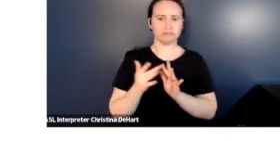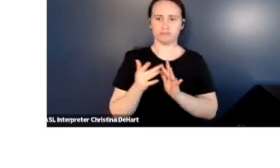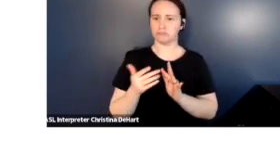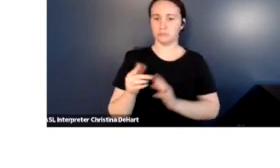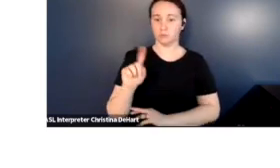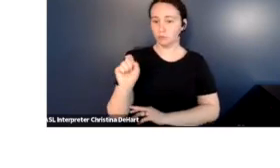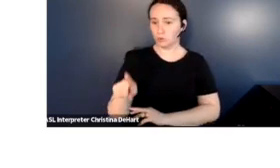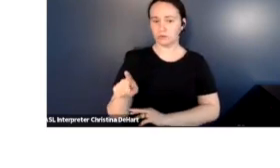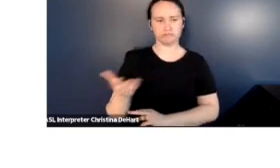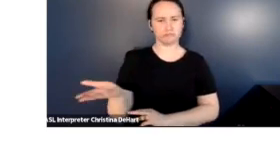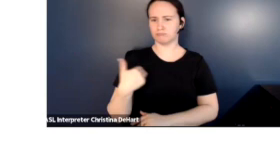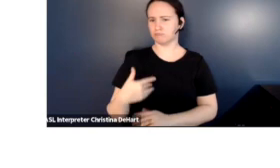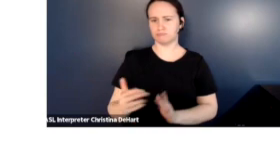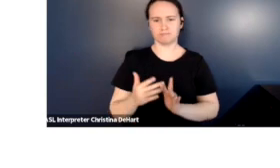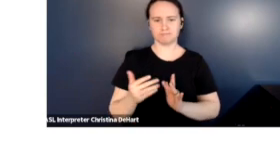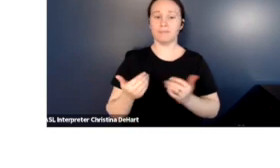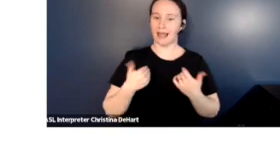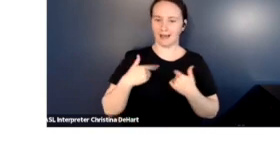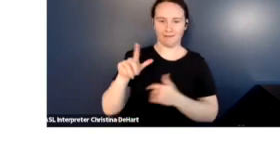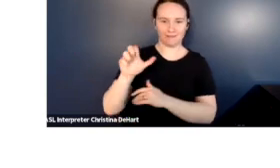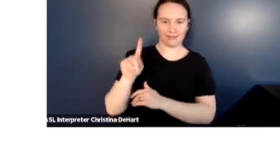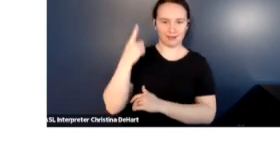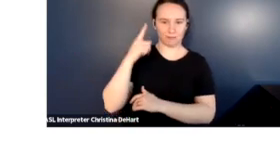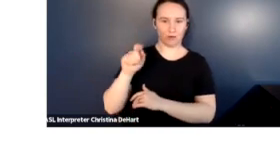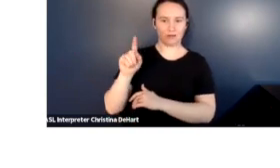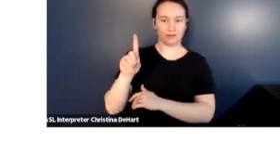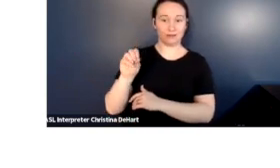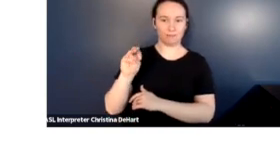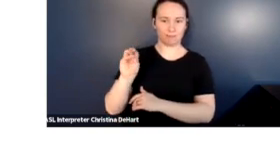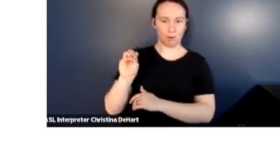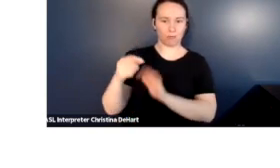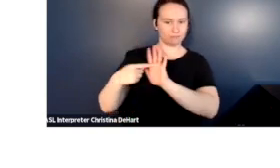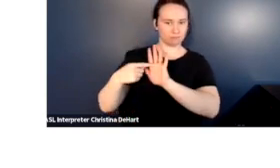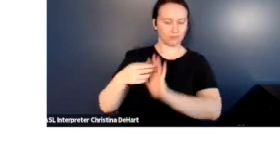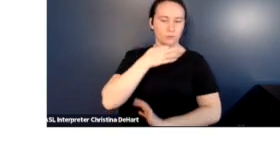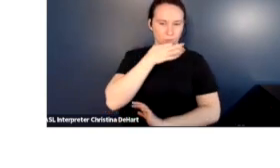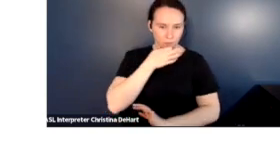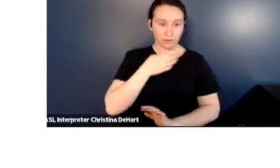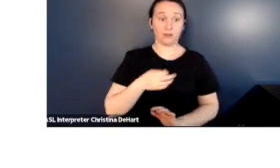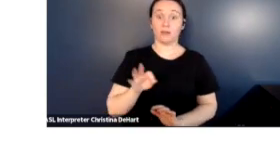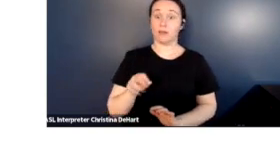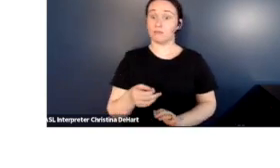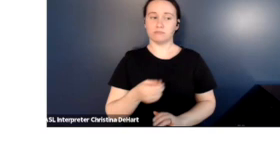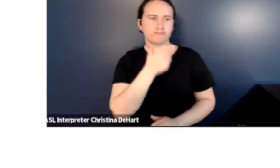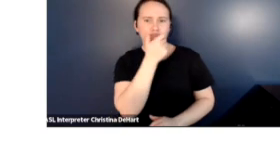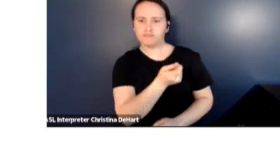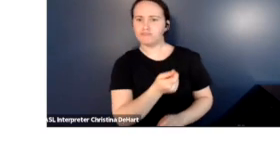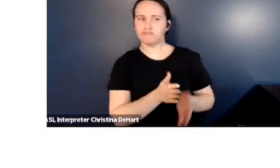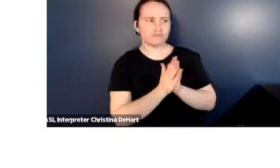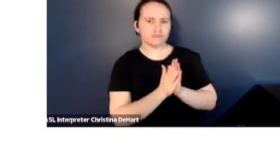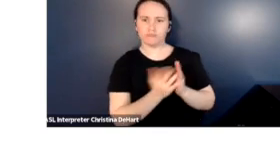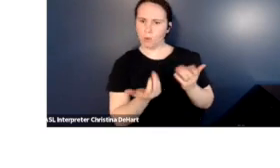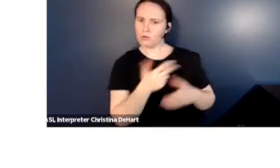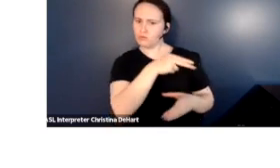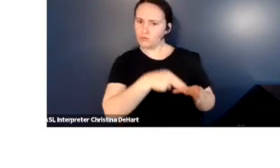questions? We'll have a link to the demos, and then any requests or interest to join the unified platform, the link is there as